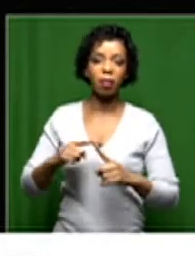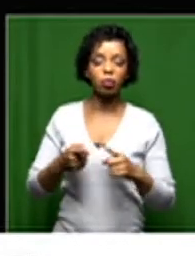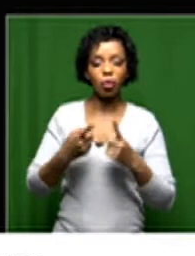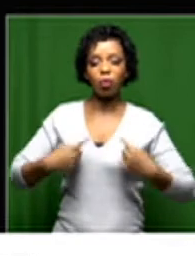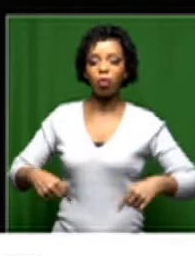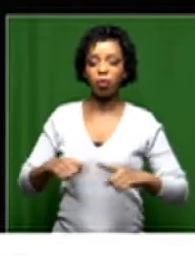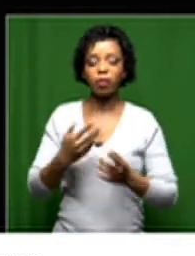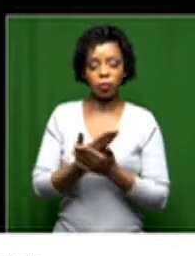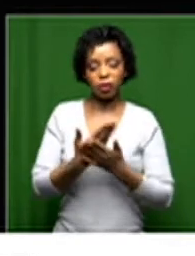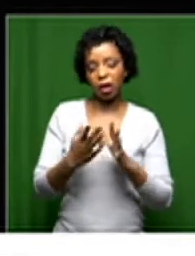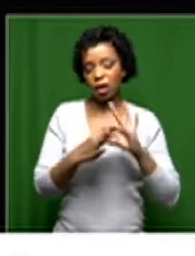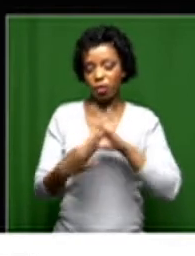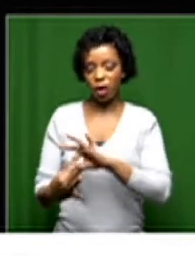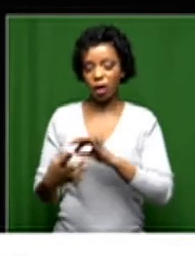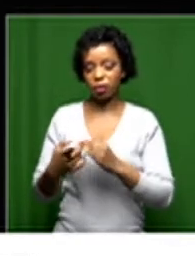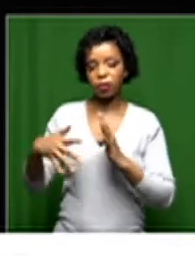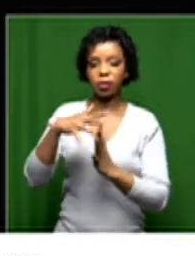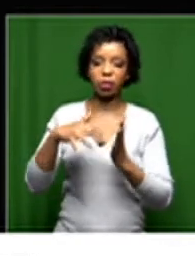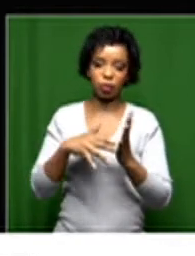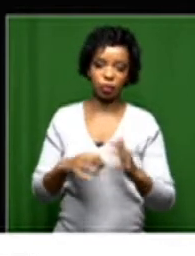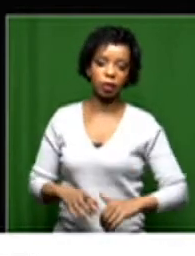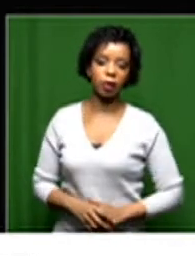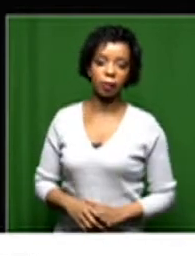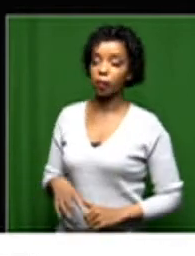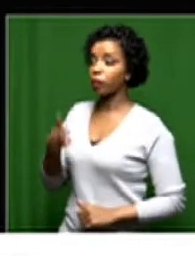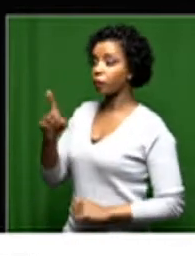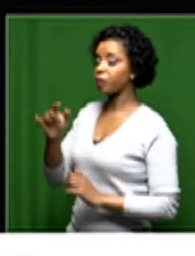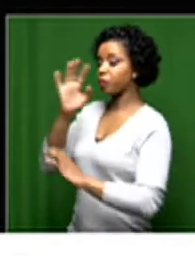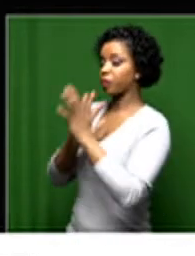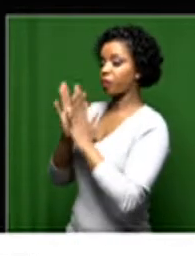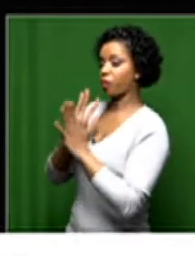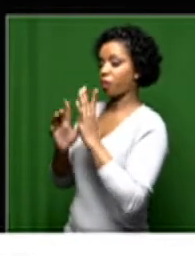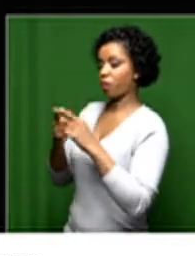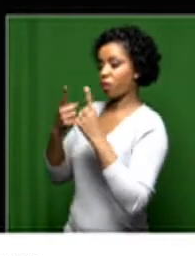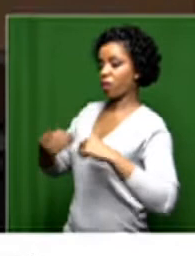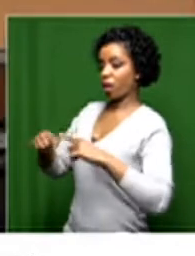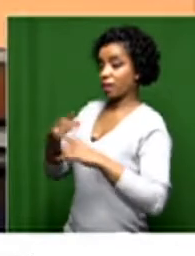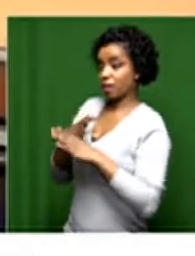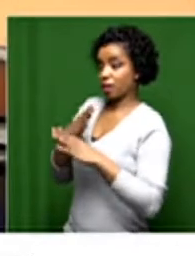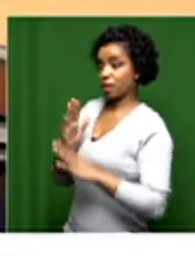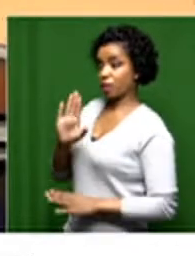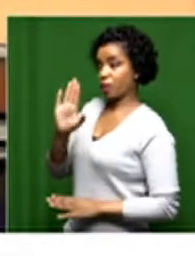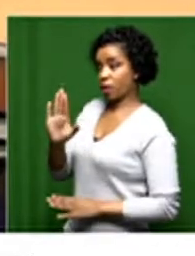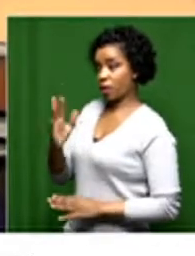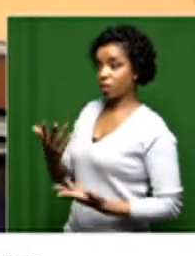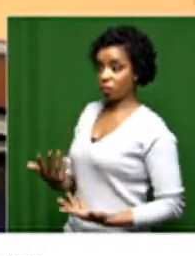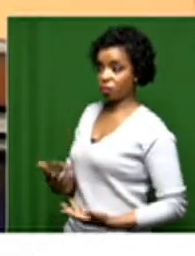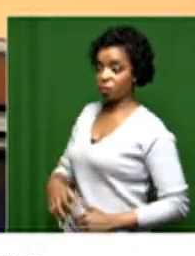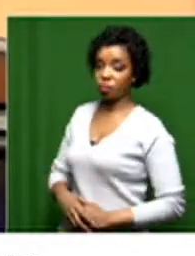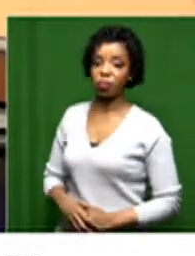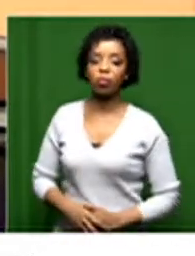story. Now, do you want to describe the mood of your artwork as well as the visual characteristics of your work? Okay,